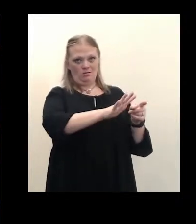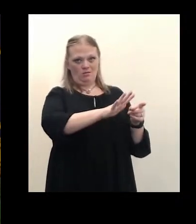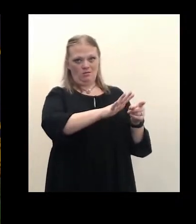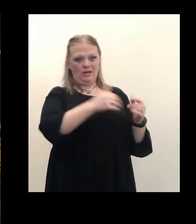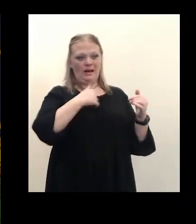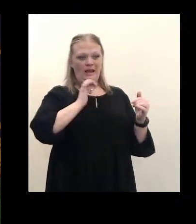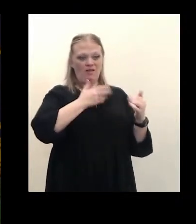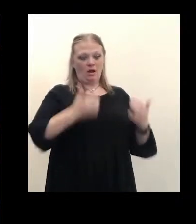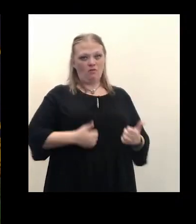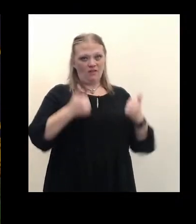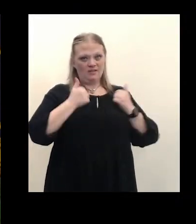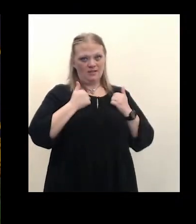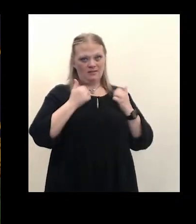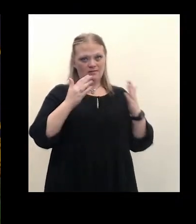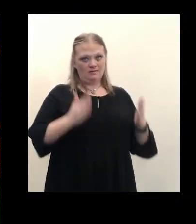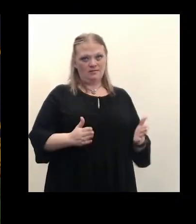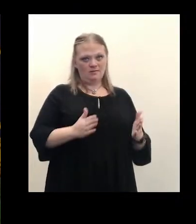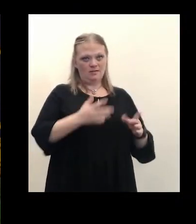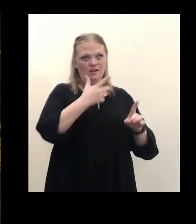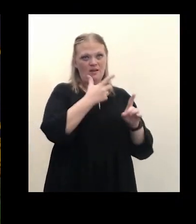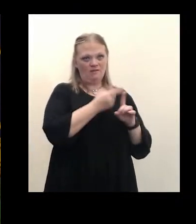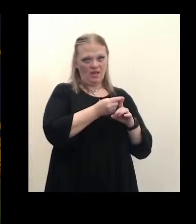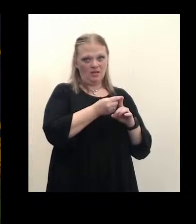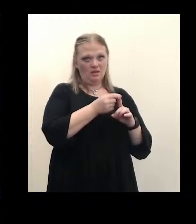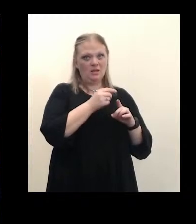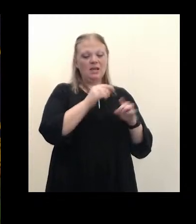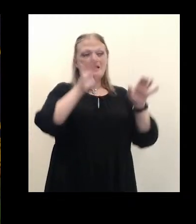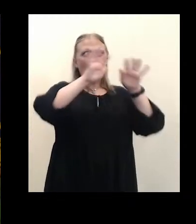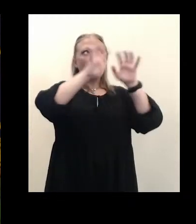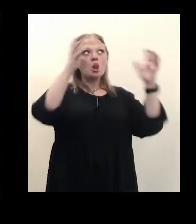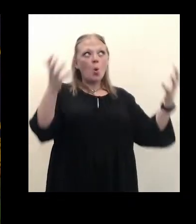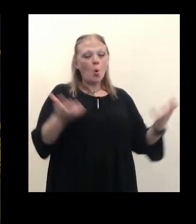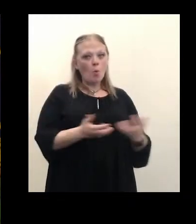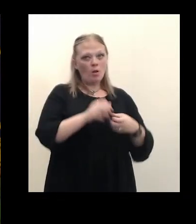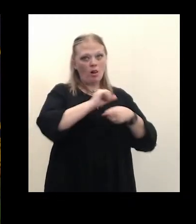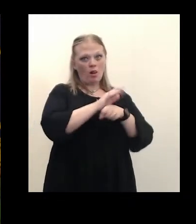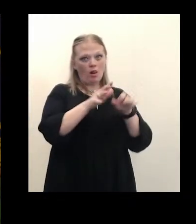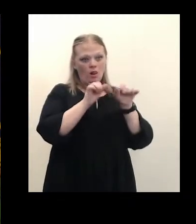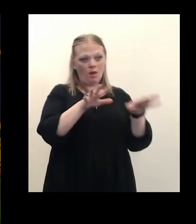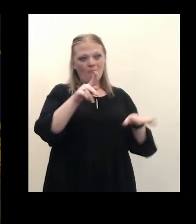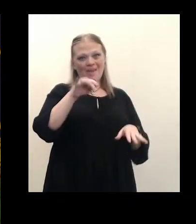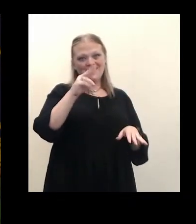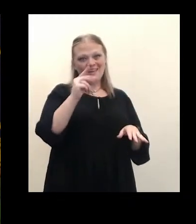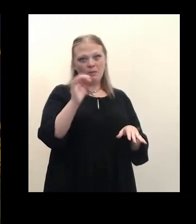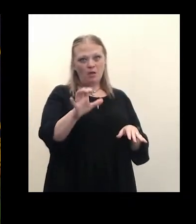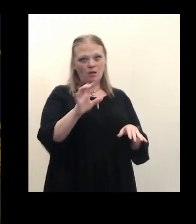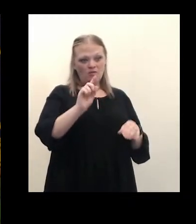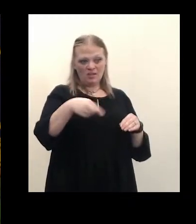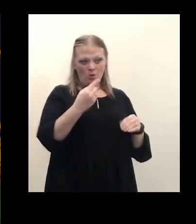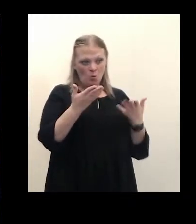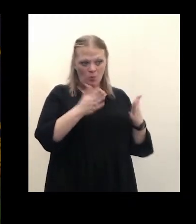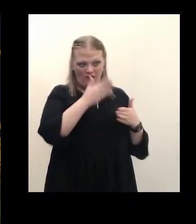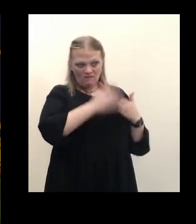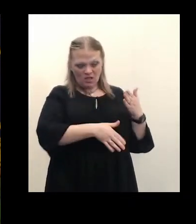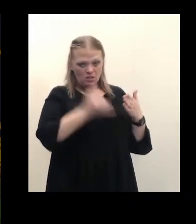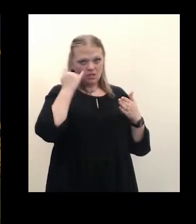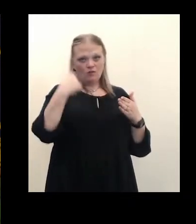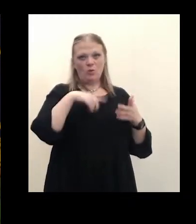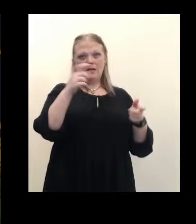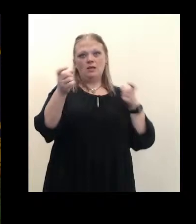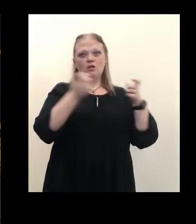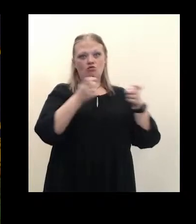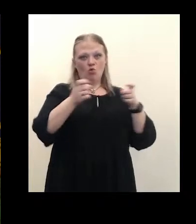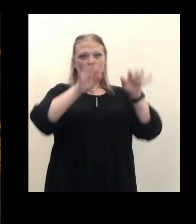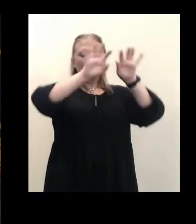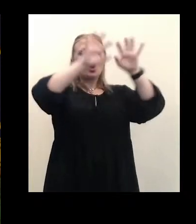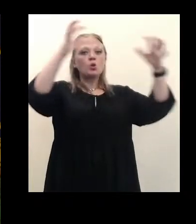fully vaccinated. Again, this is a global pandemic, and the only way it's going to come to an end is if we can control it globally, and